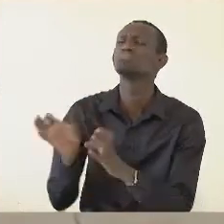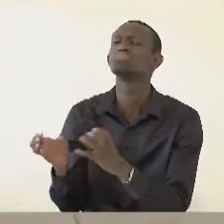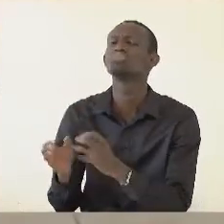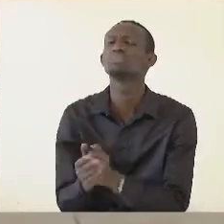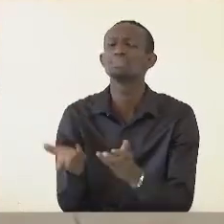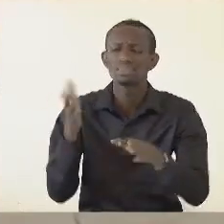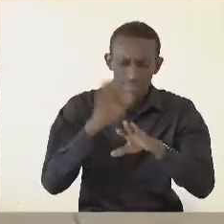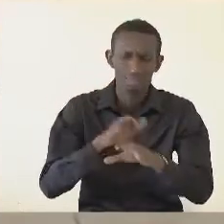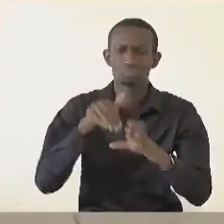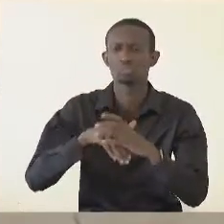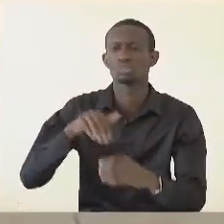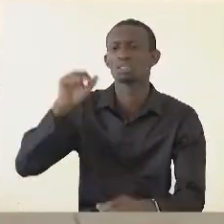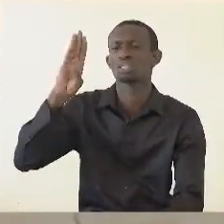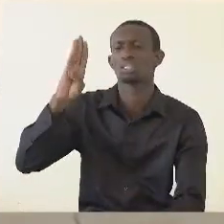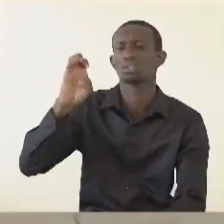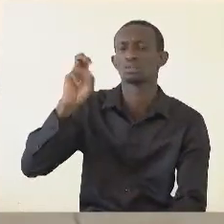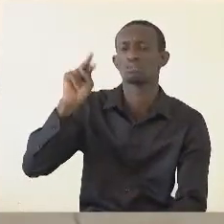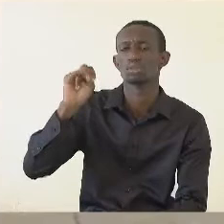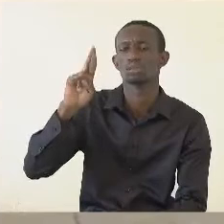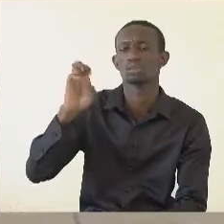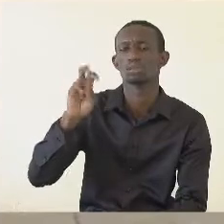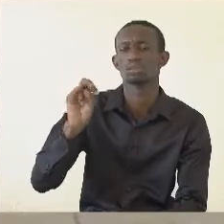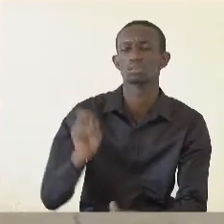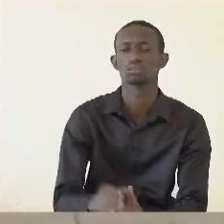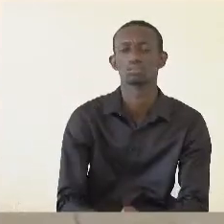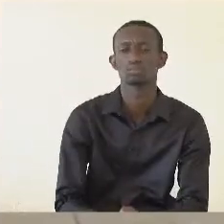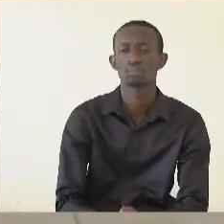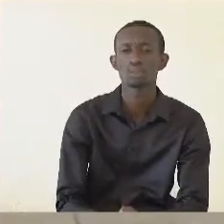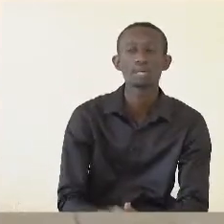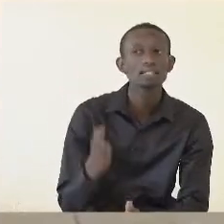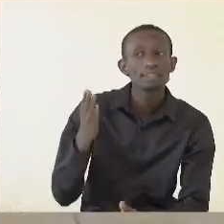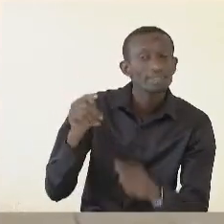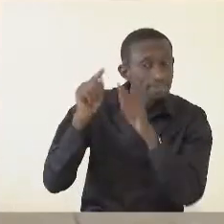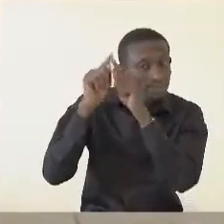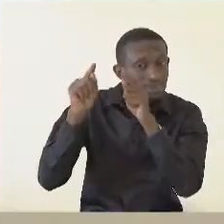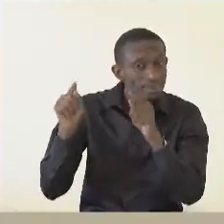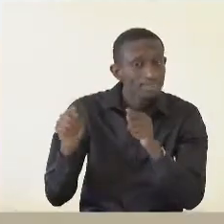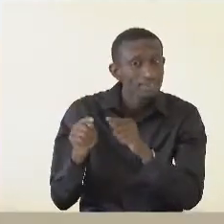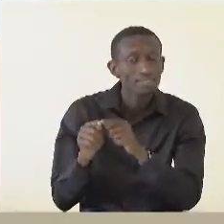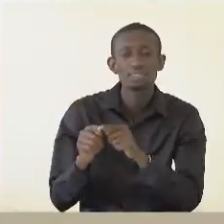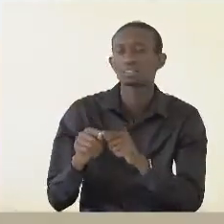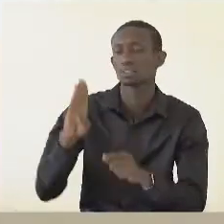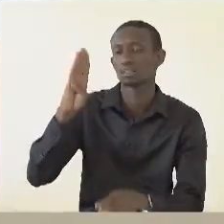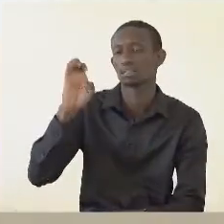the benzene ring. So we have, this is the benzene ring.